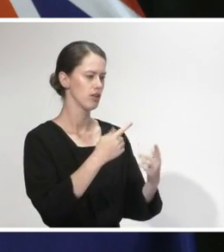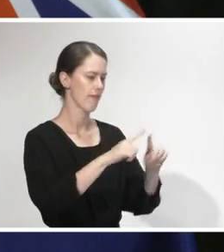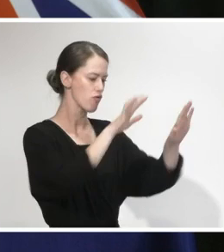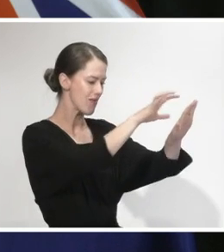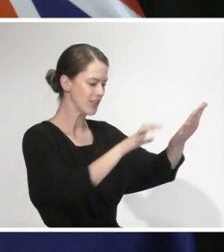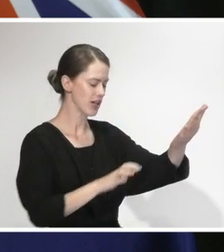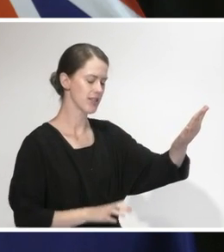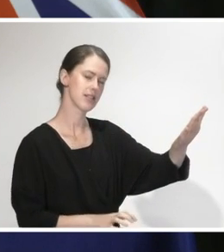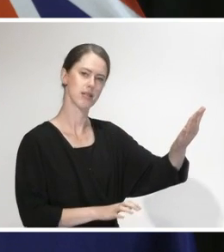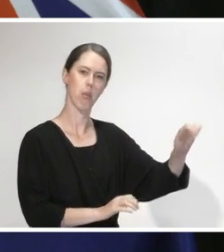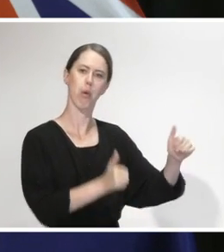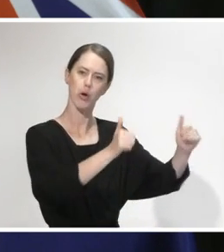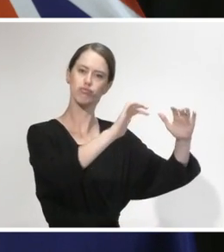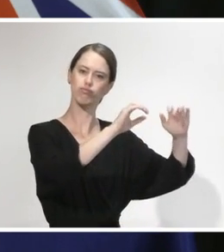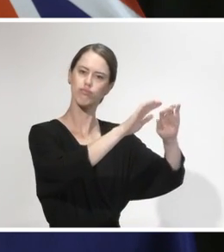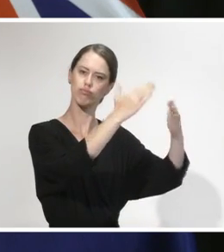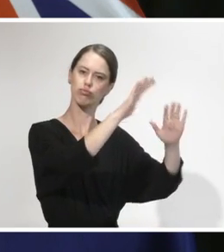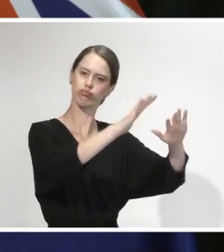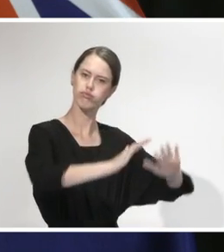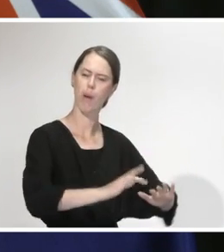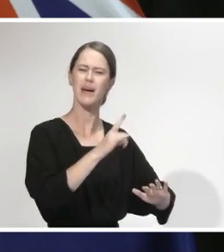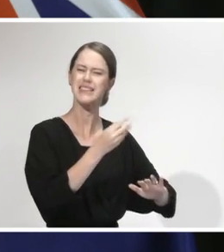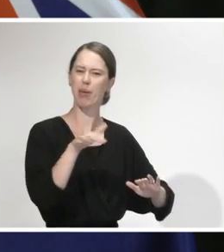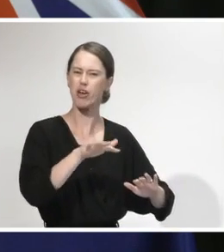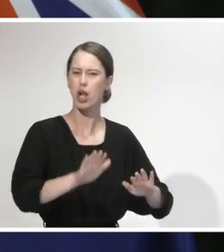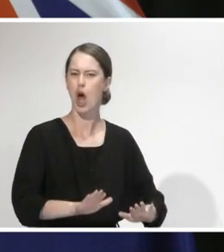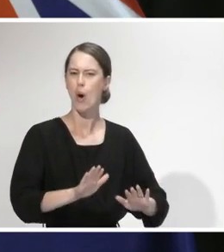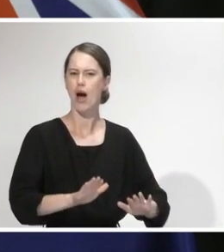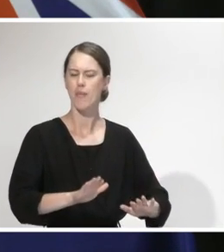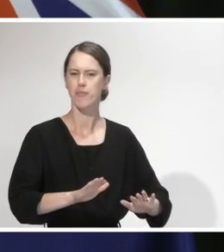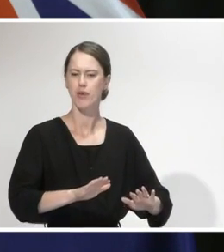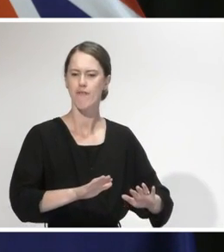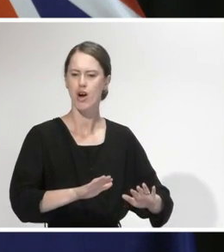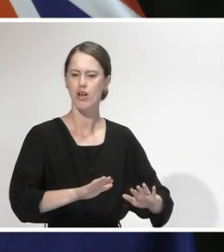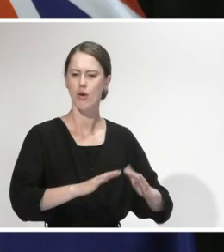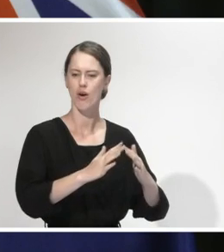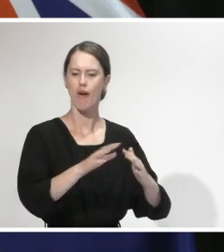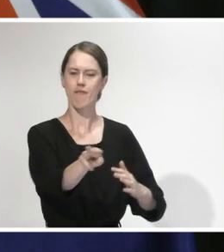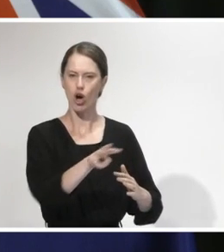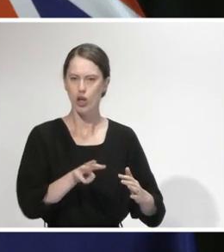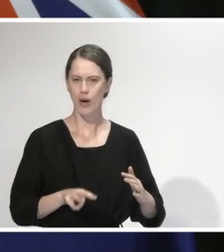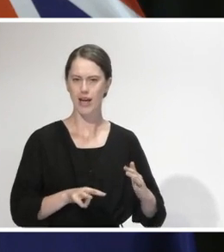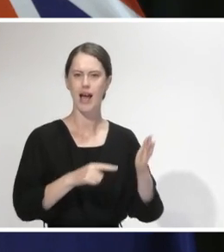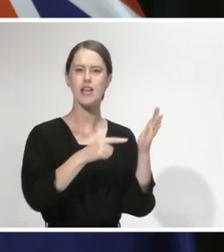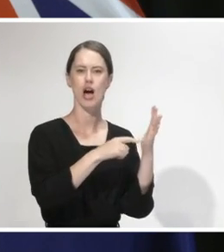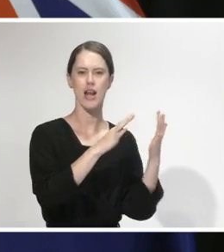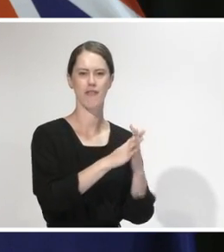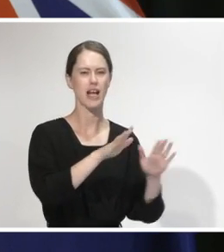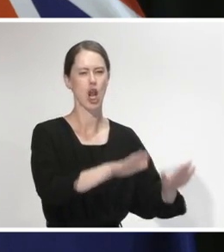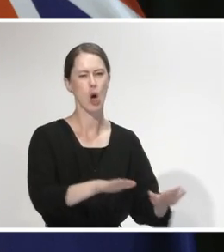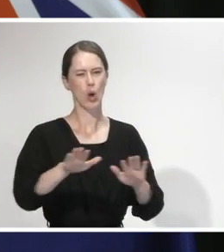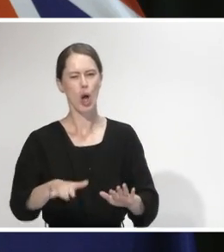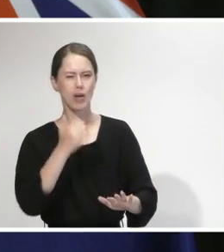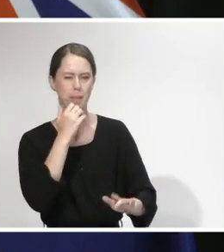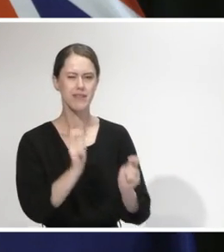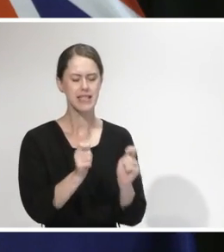with some lower testing rates in some regions, particularly Whanganui District Health Board and Tairāwhiti District Health Board. So we're looking